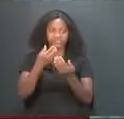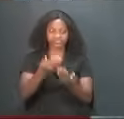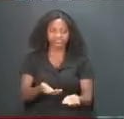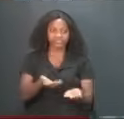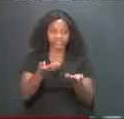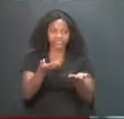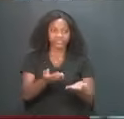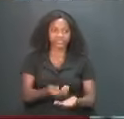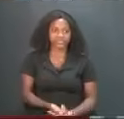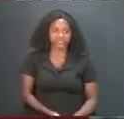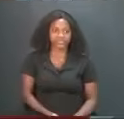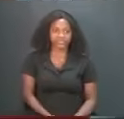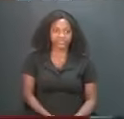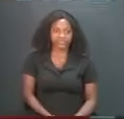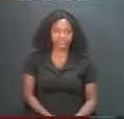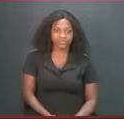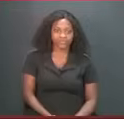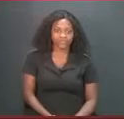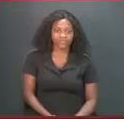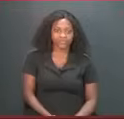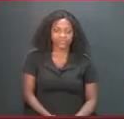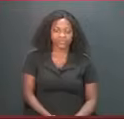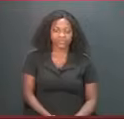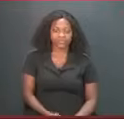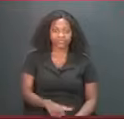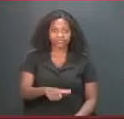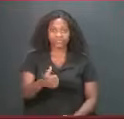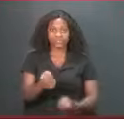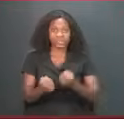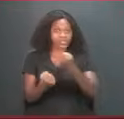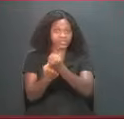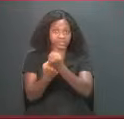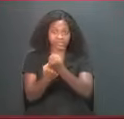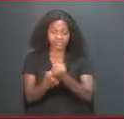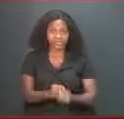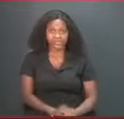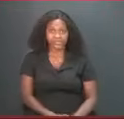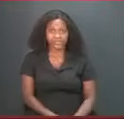Speaker. Any seconder?